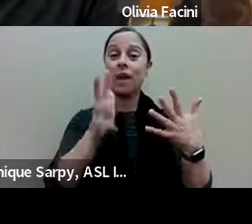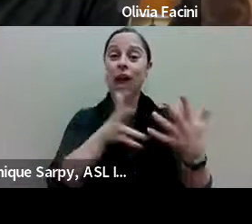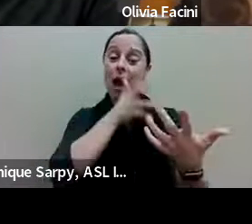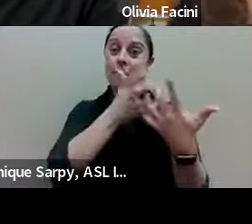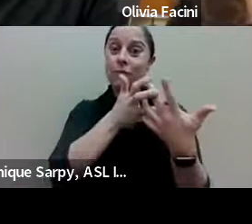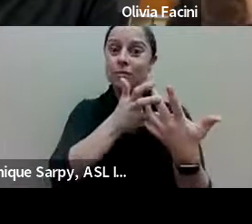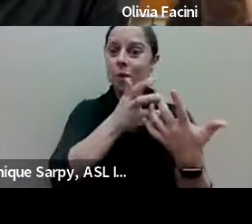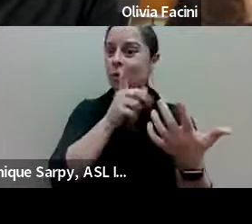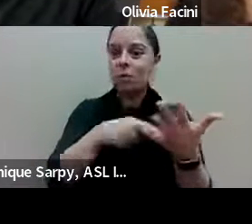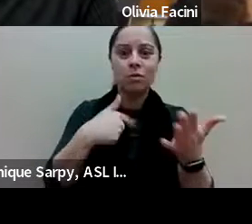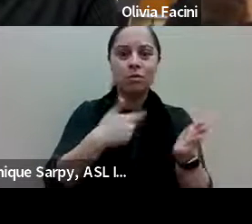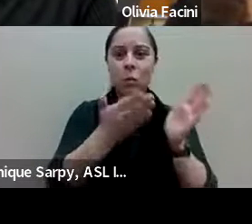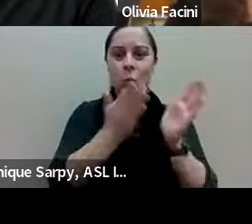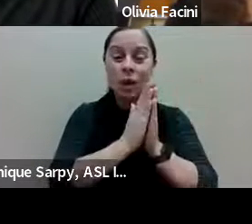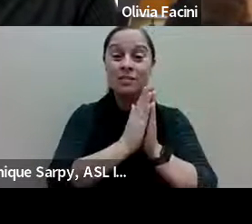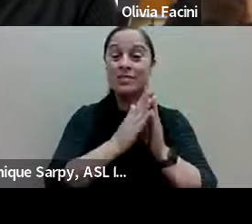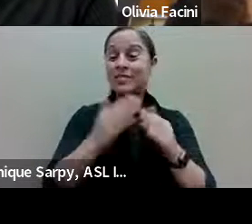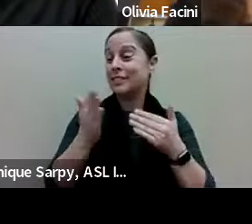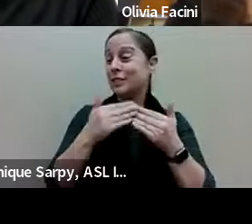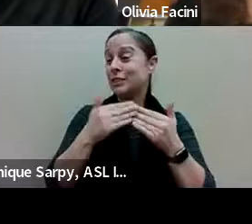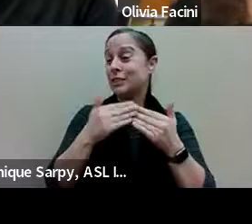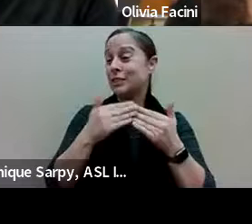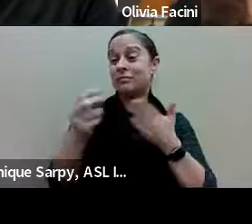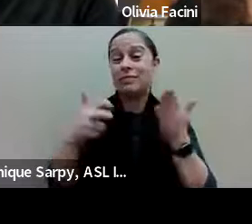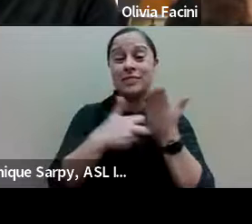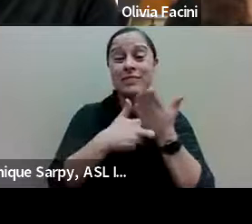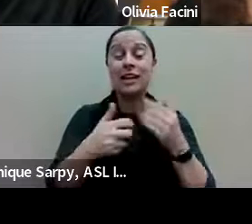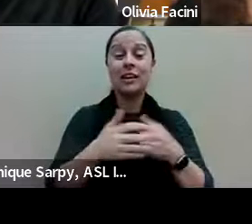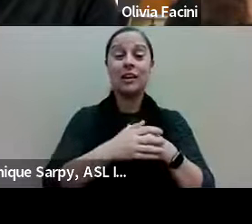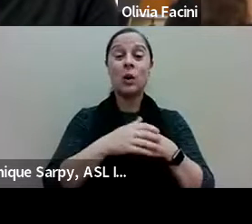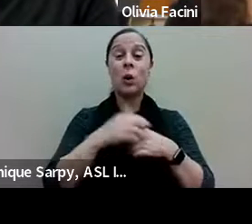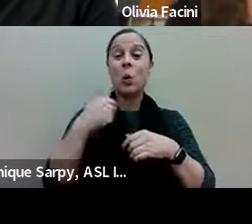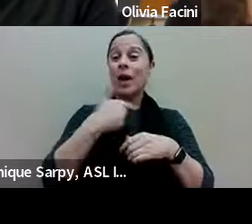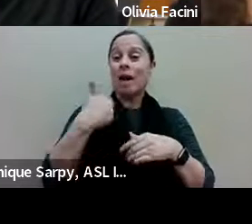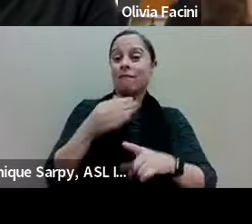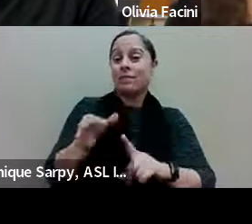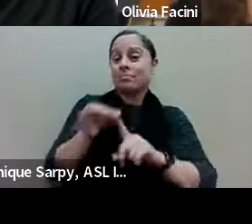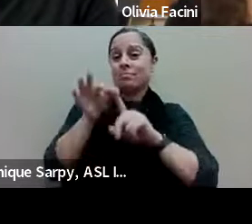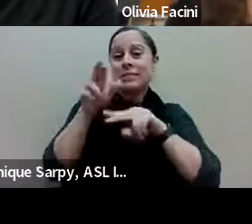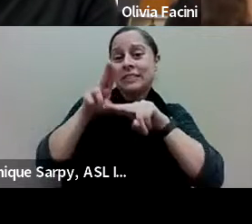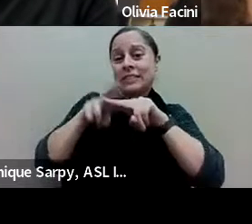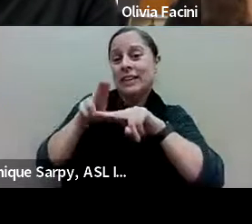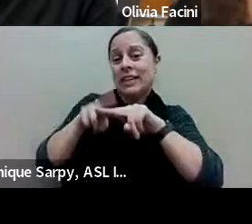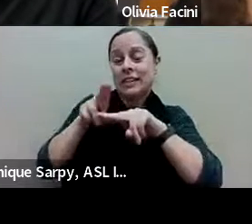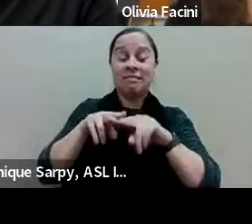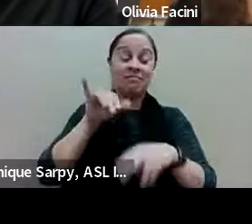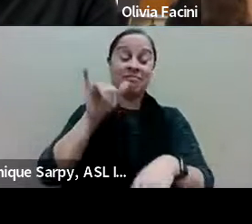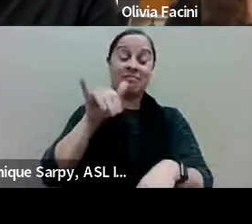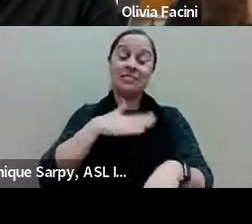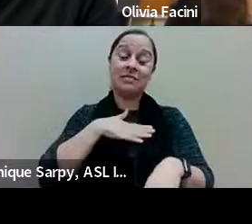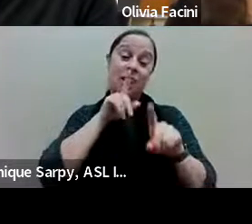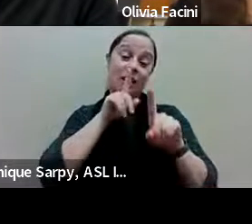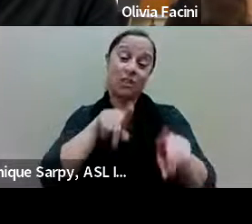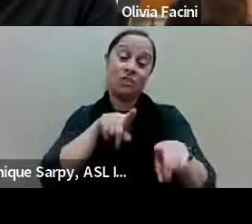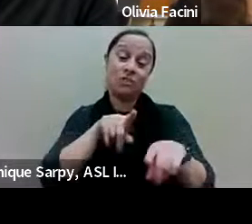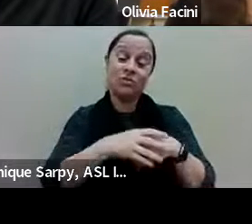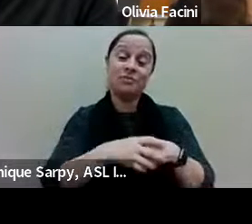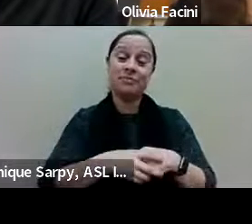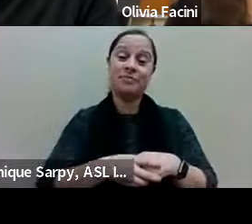to get tickets. We have set aside seating, all of that. So that's my answer.